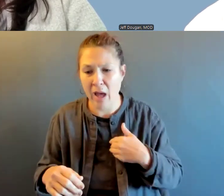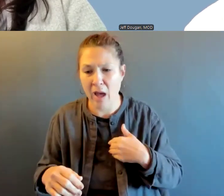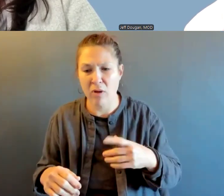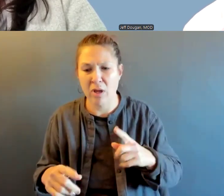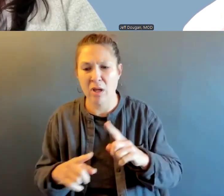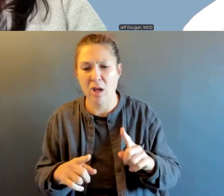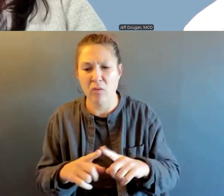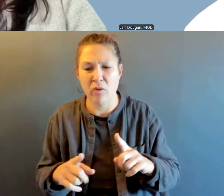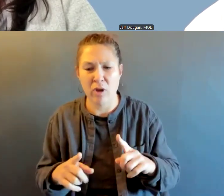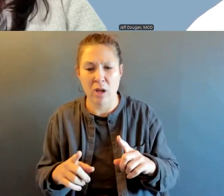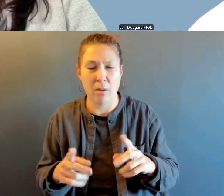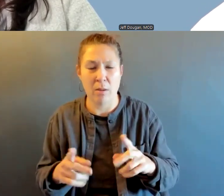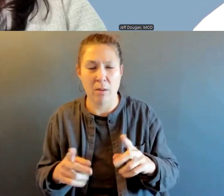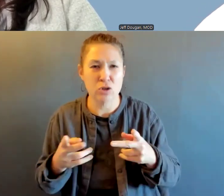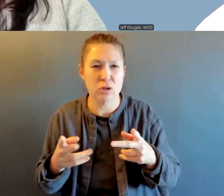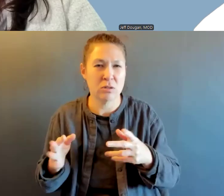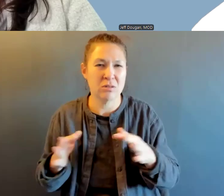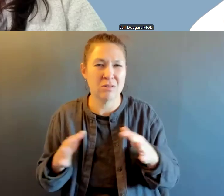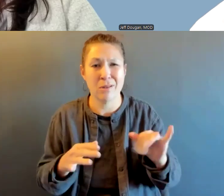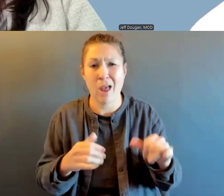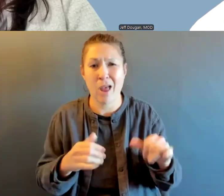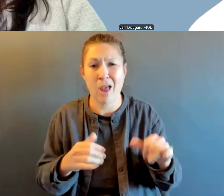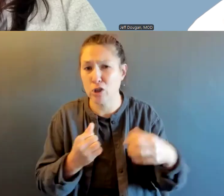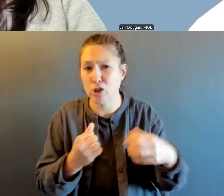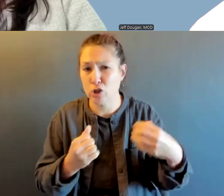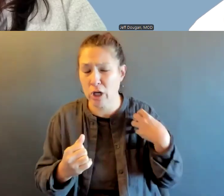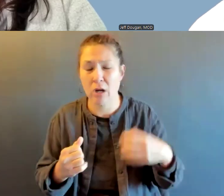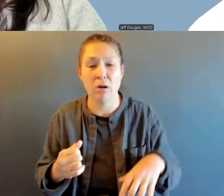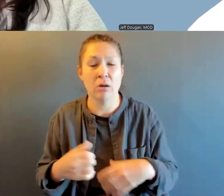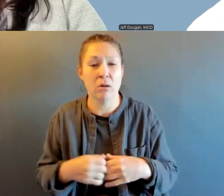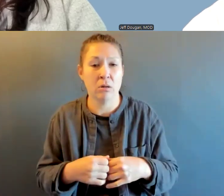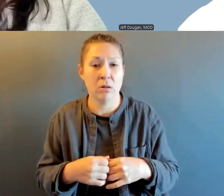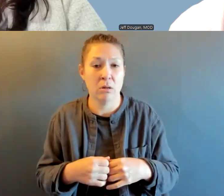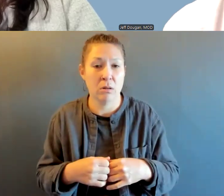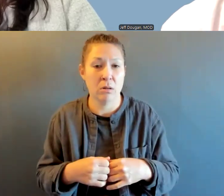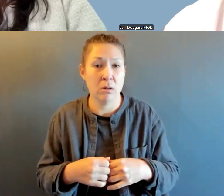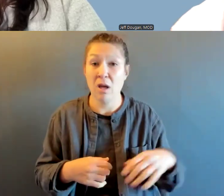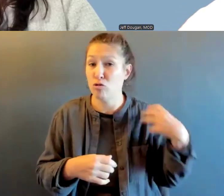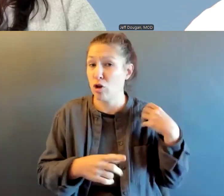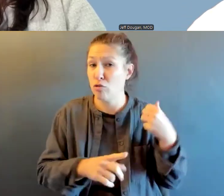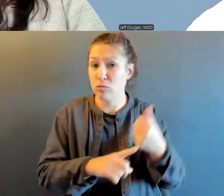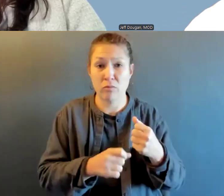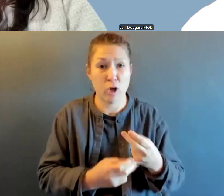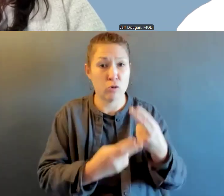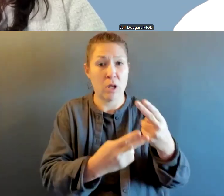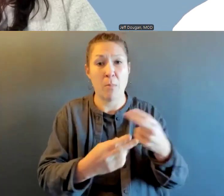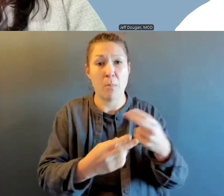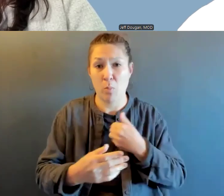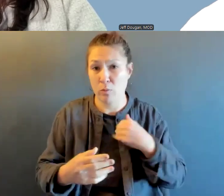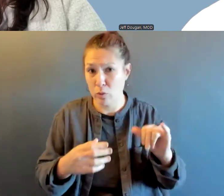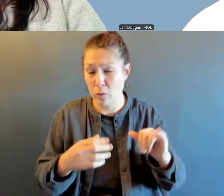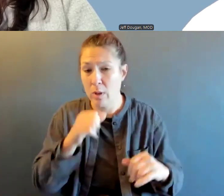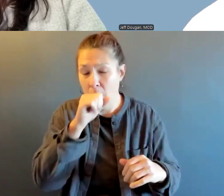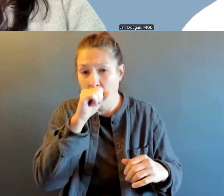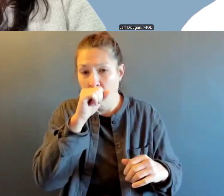by members. I believe the chair can also nominate members as well if they're interested. And then the membership votes. Clear